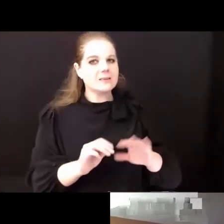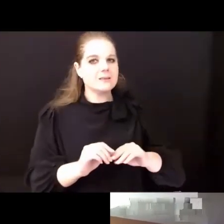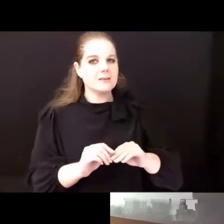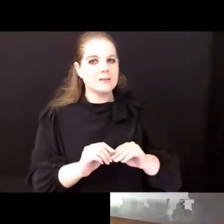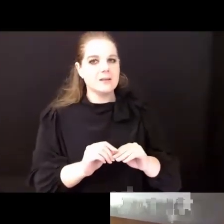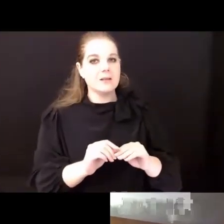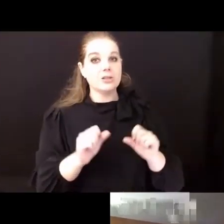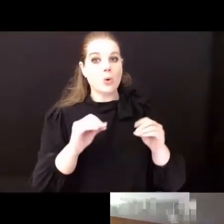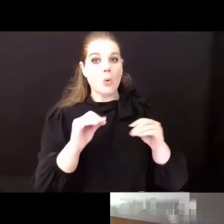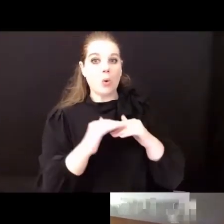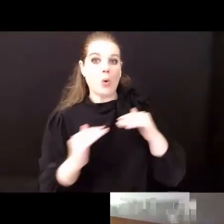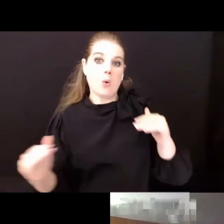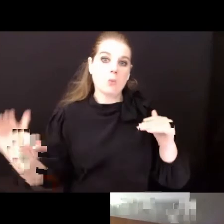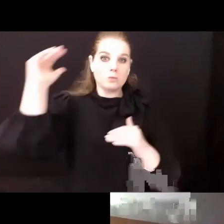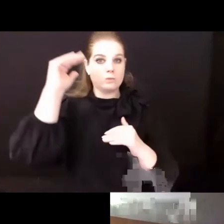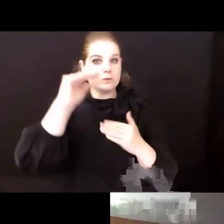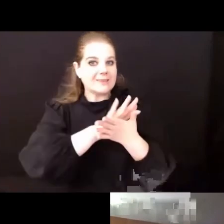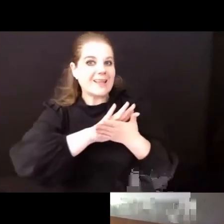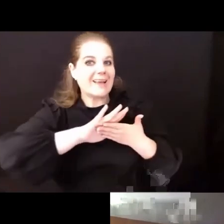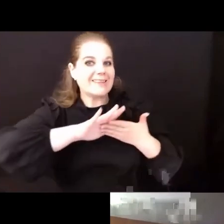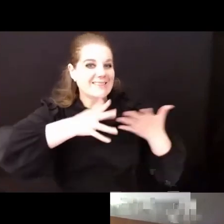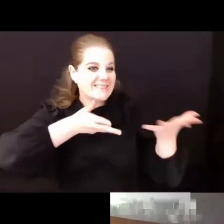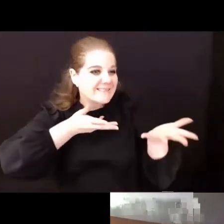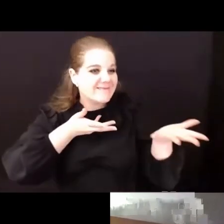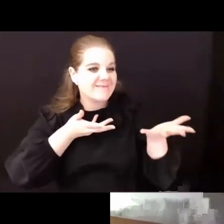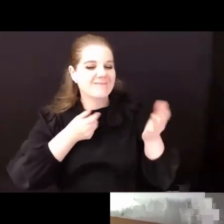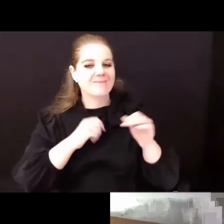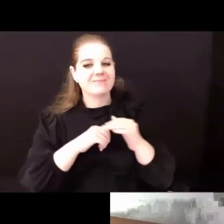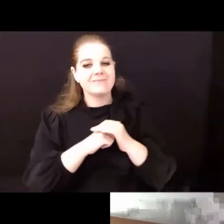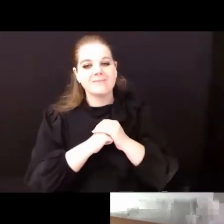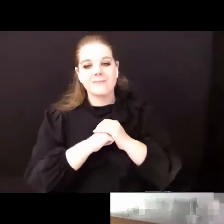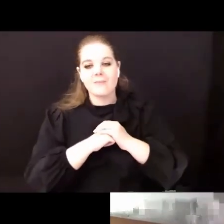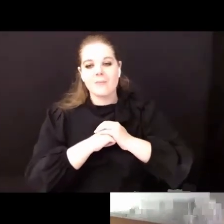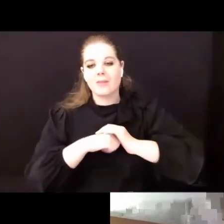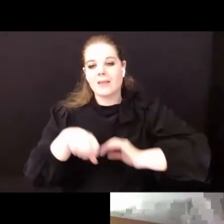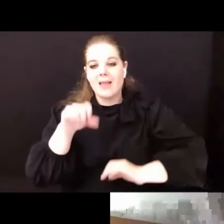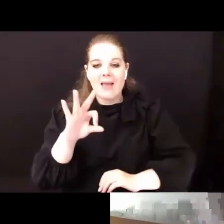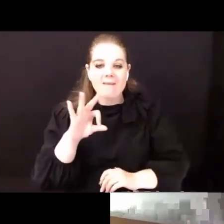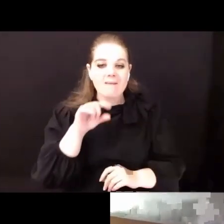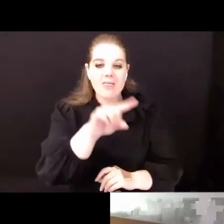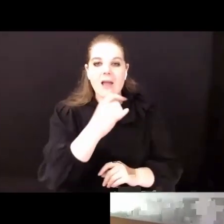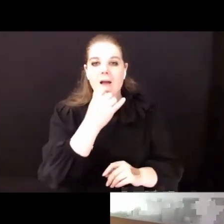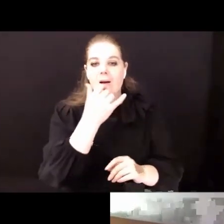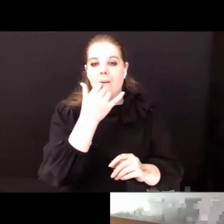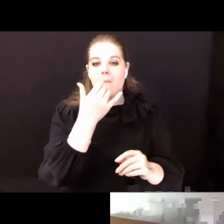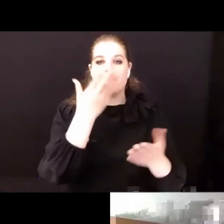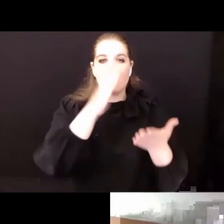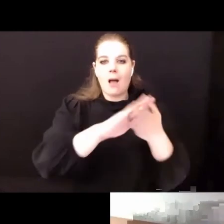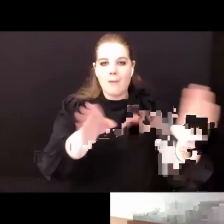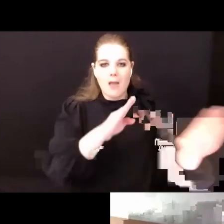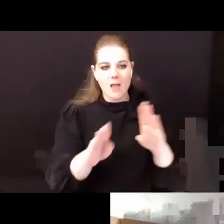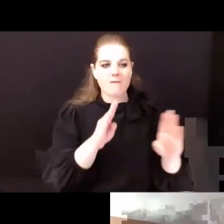overly nice to them, and if they have bad behaviors, forgive them because they can't help. That